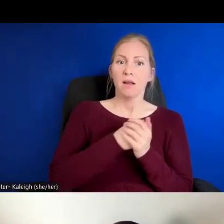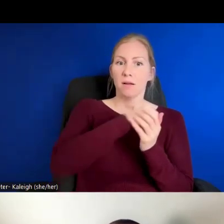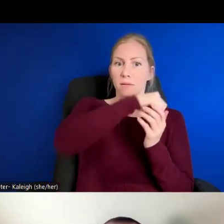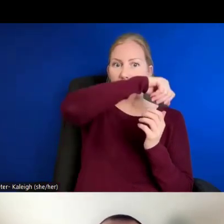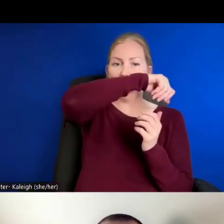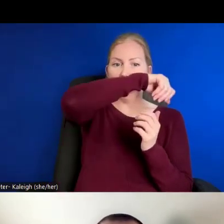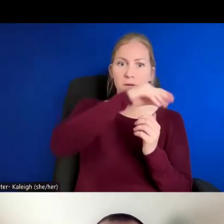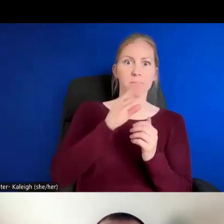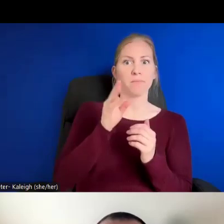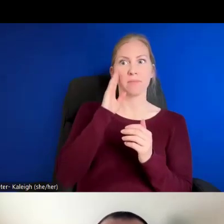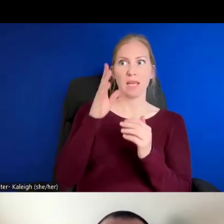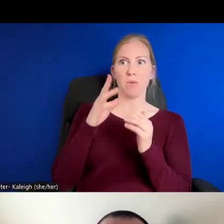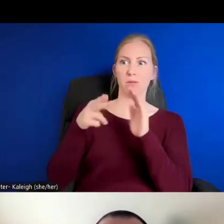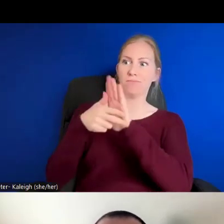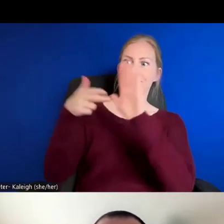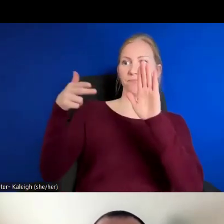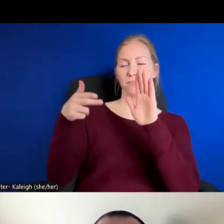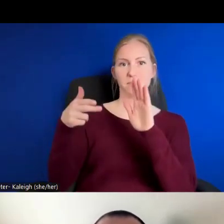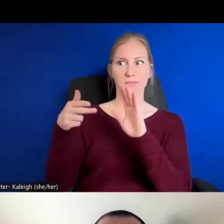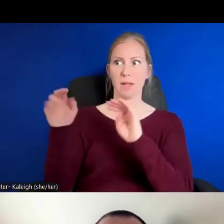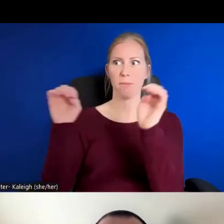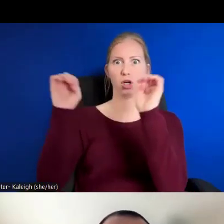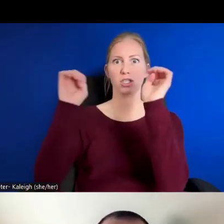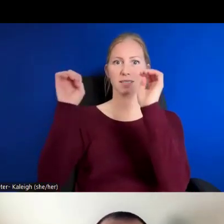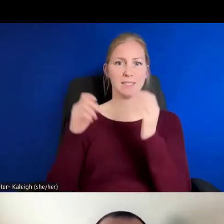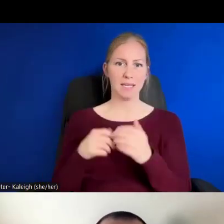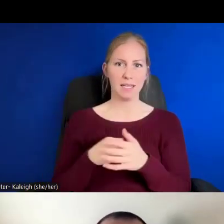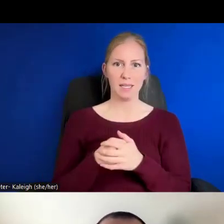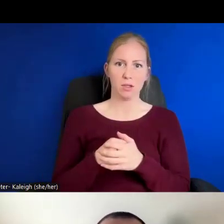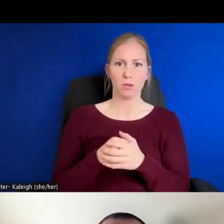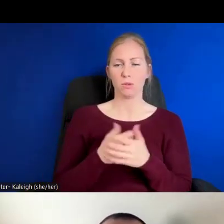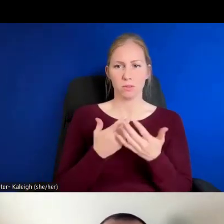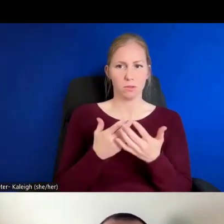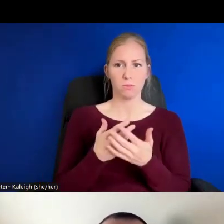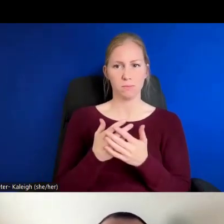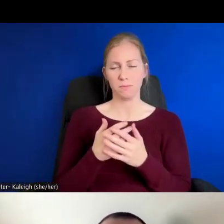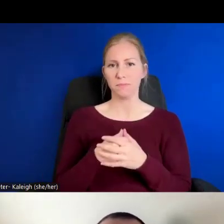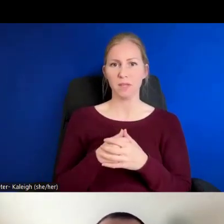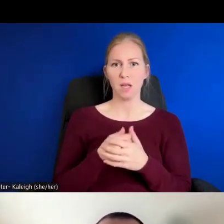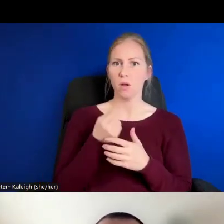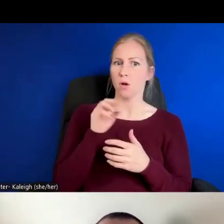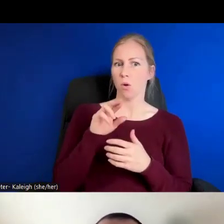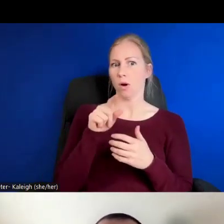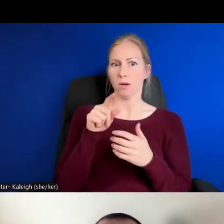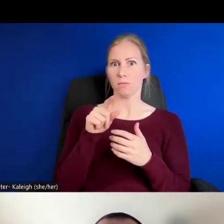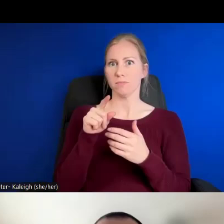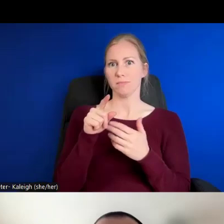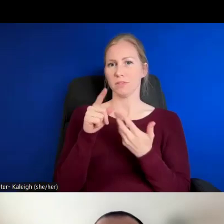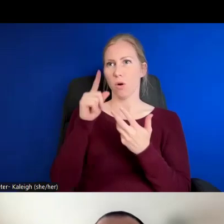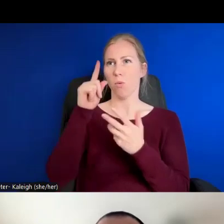comport with what the law suggested is necessary, or what you would expect in a case where it would be necessary.